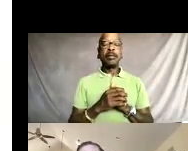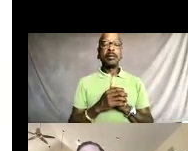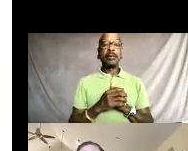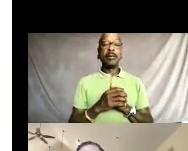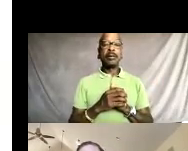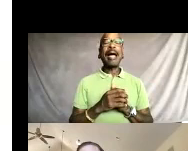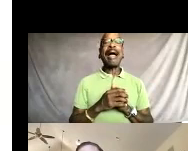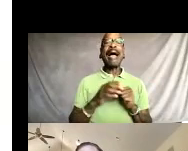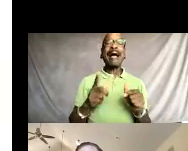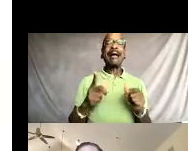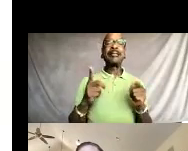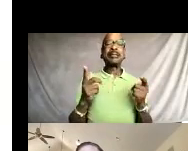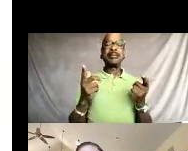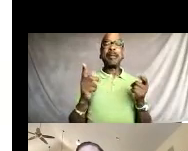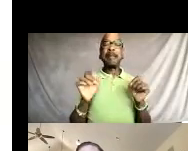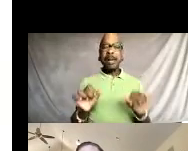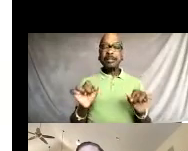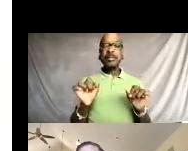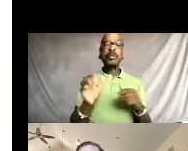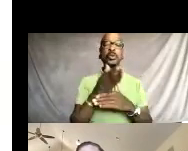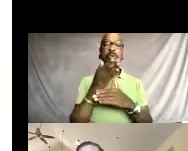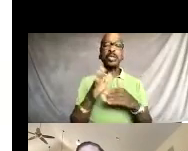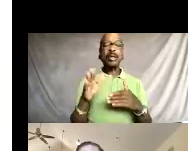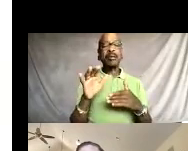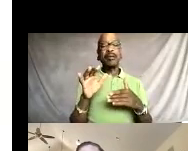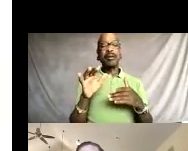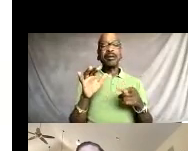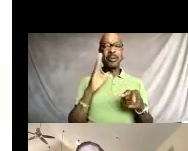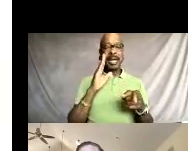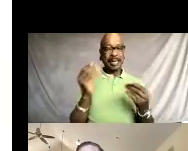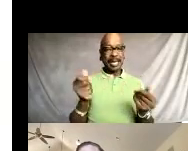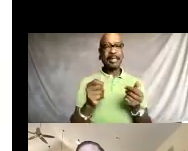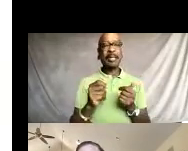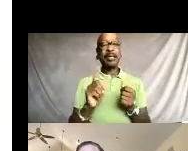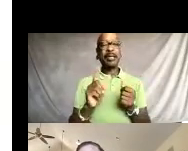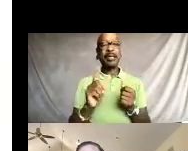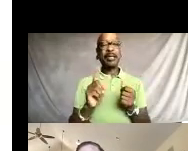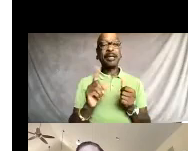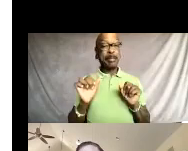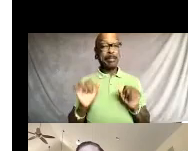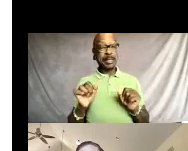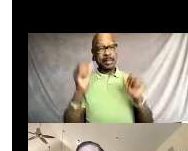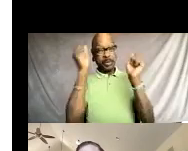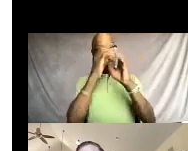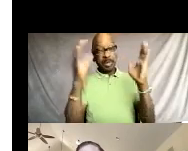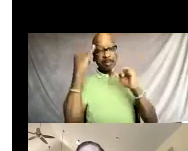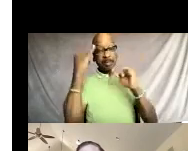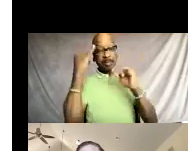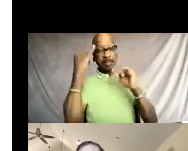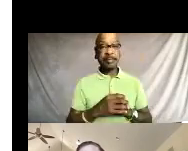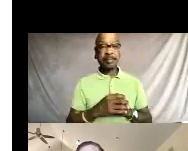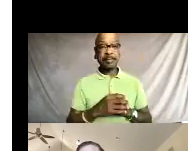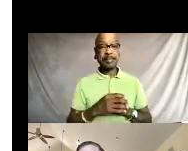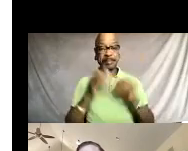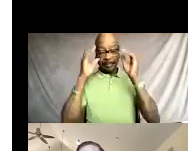the sheer amount of land that was dispossessed, there must have first been the ability to imagine this potential. Through one,